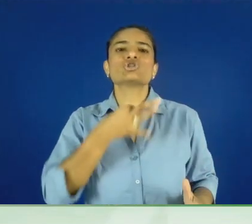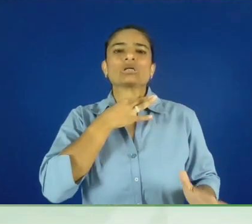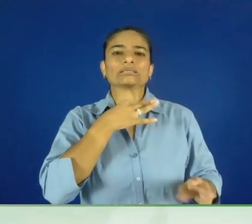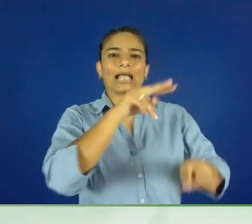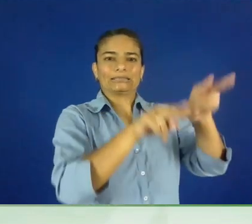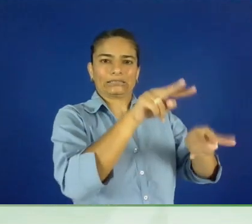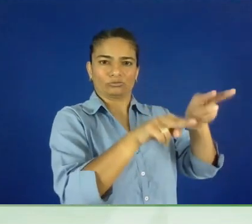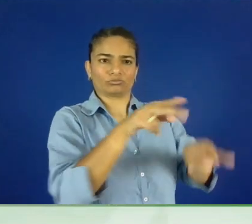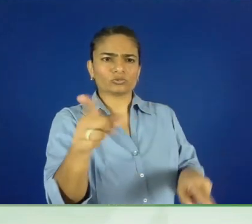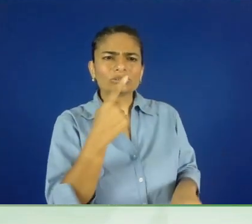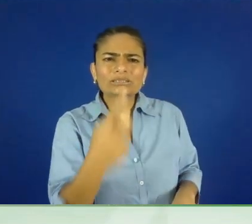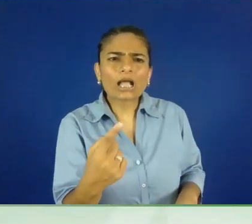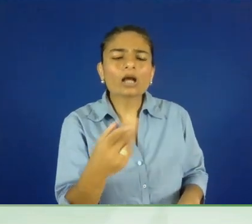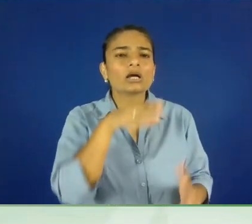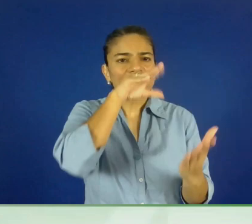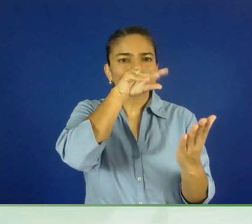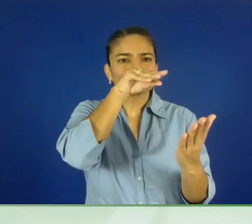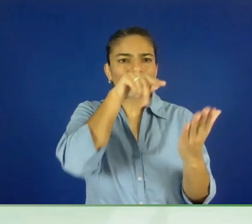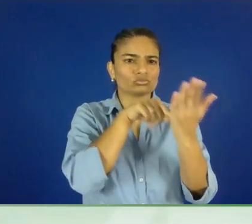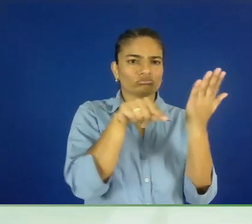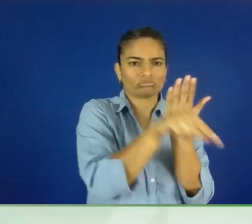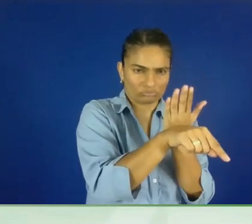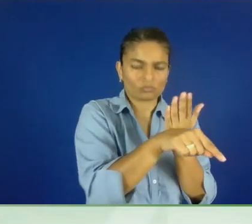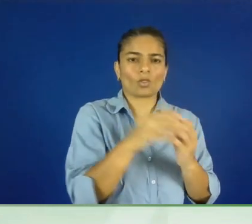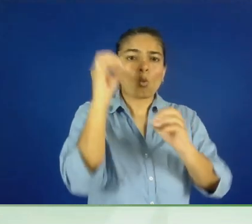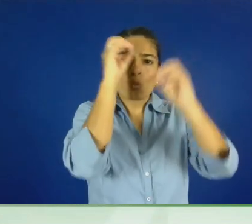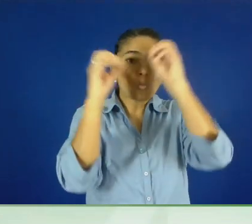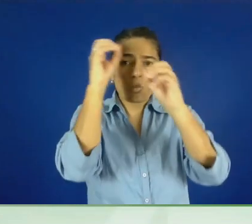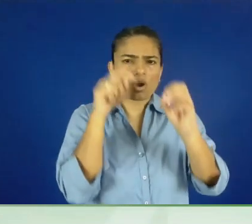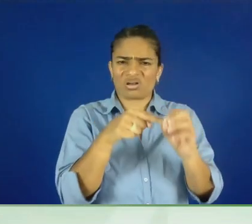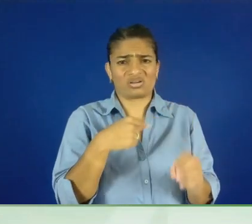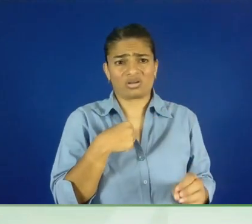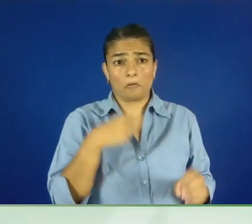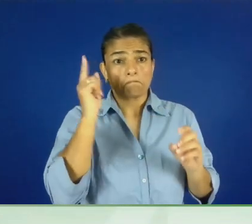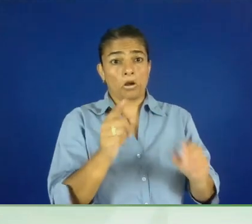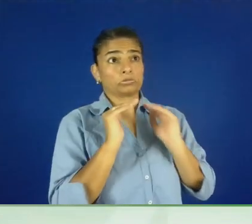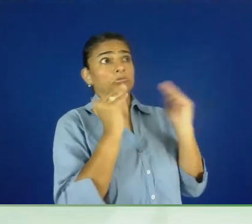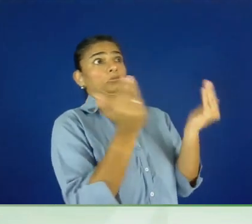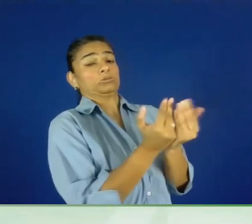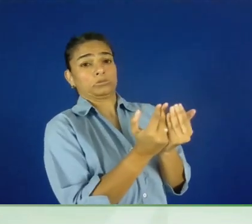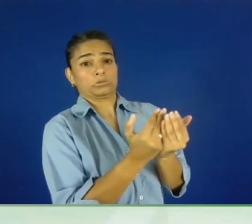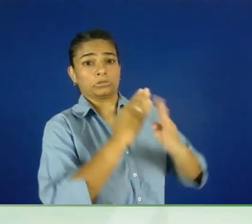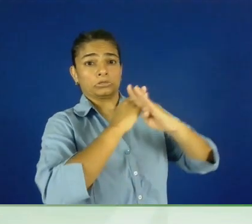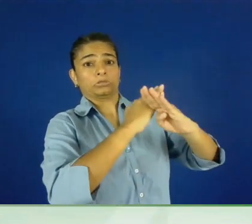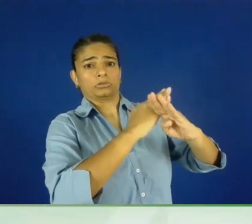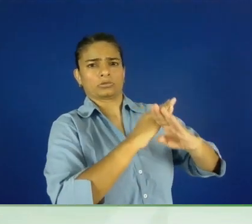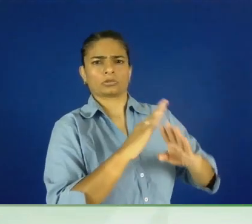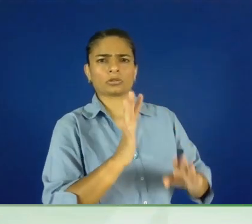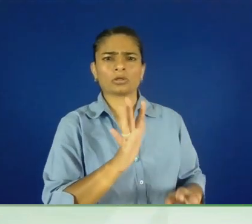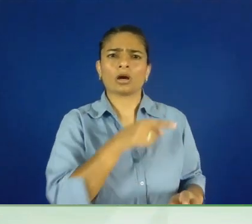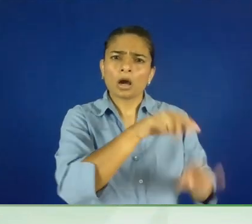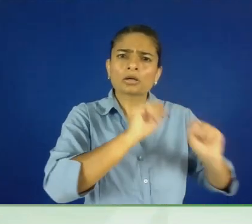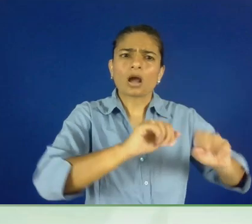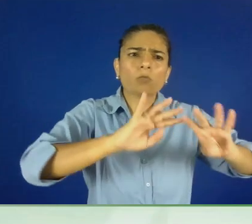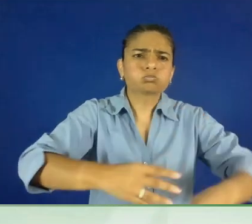on device. If you play a video in many languages, it can create the captions for you on your device. There's no risk because nothing is